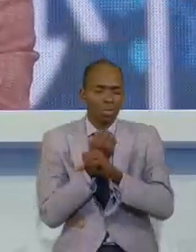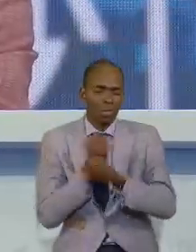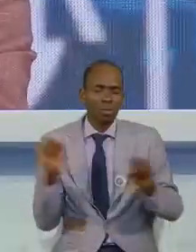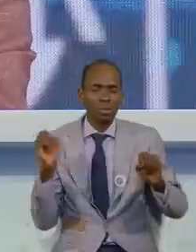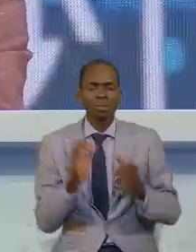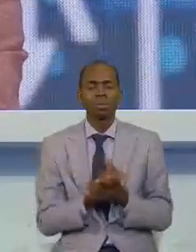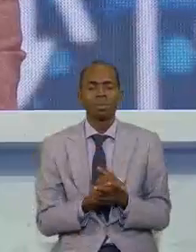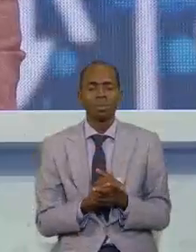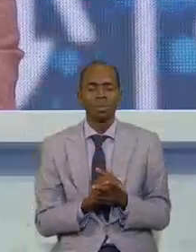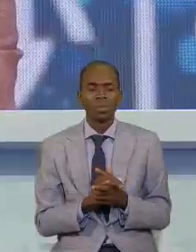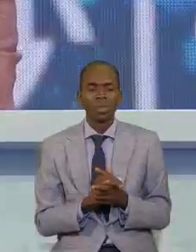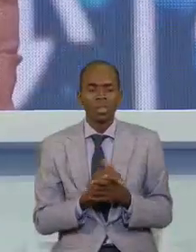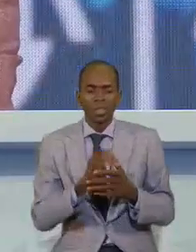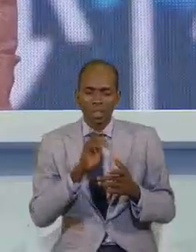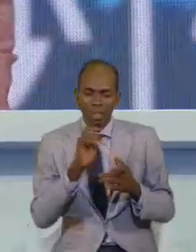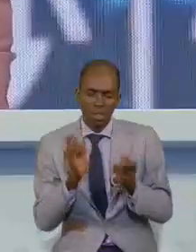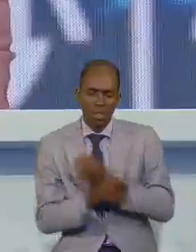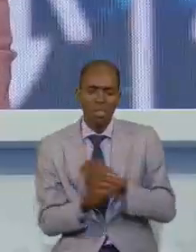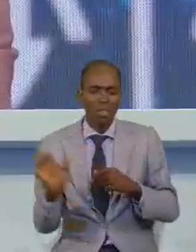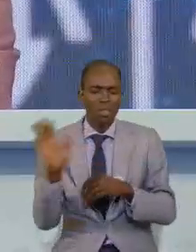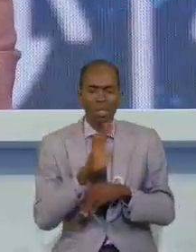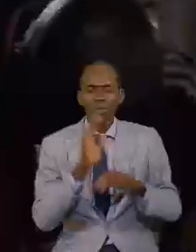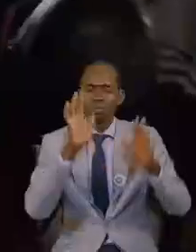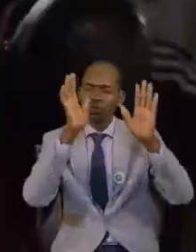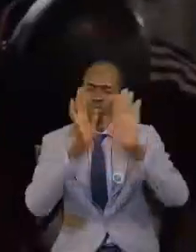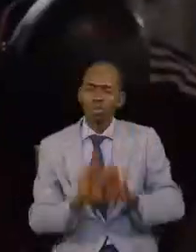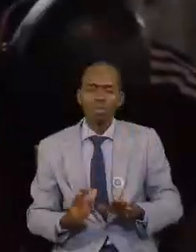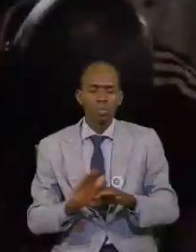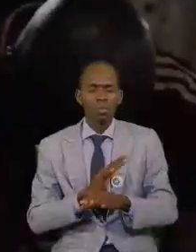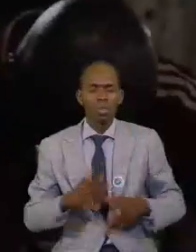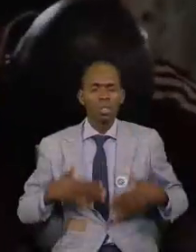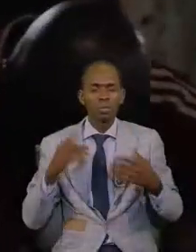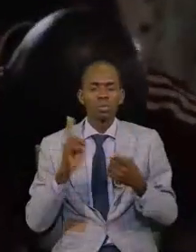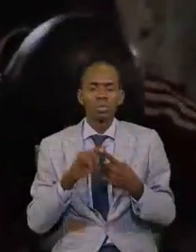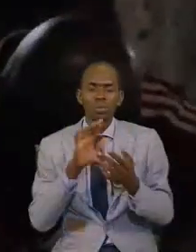Change their violent lives to a peaceful life.